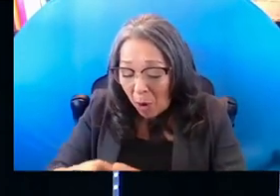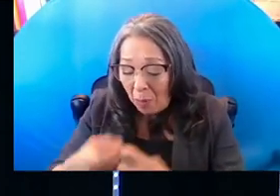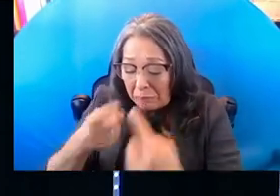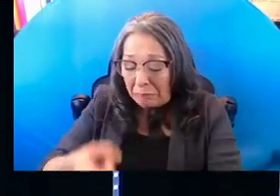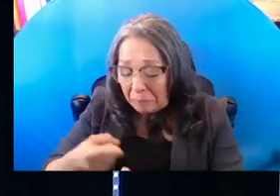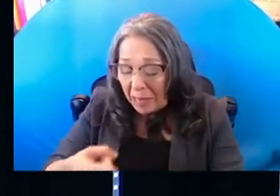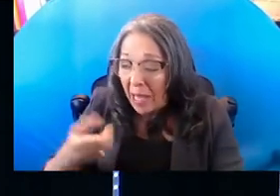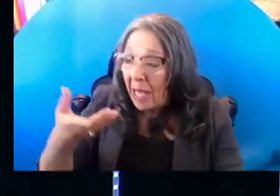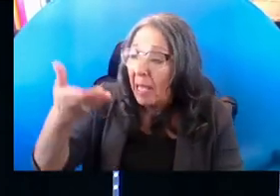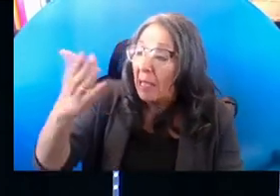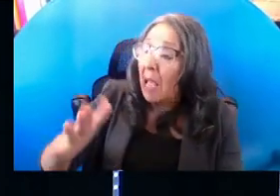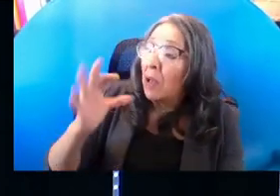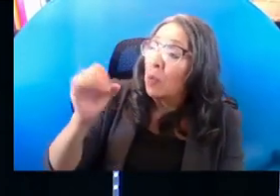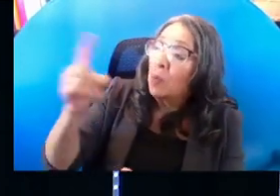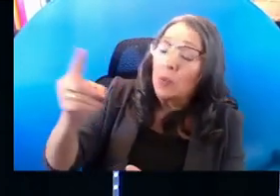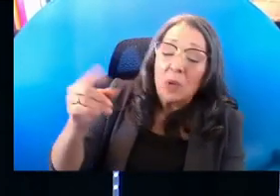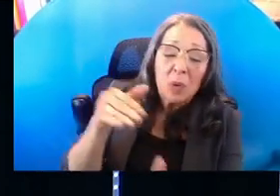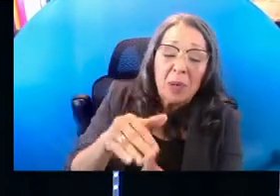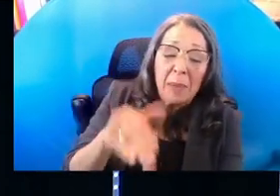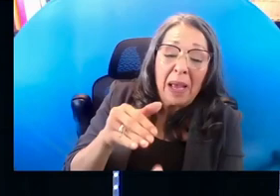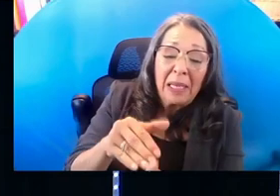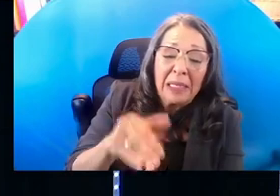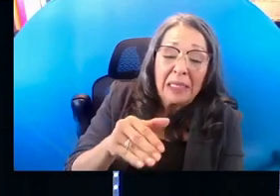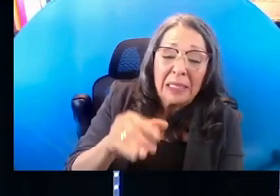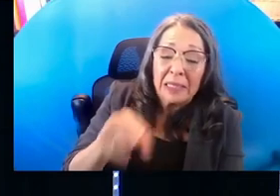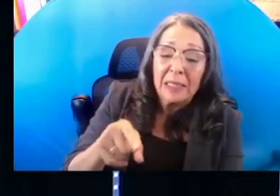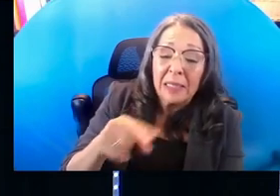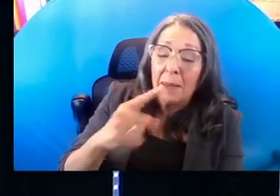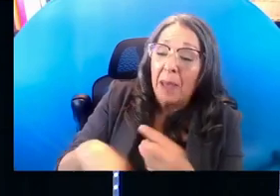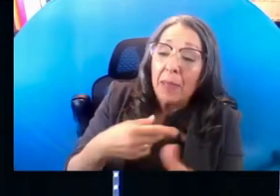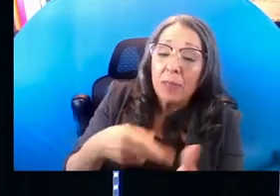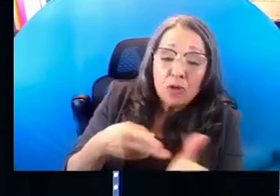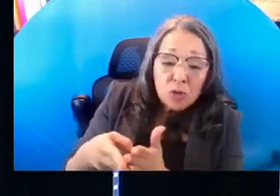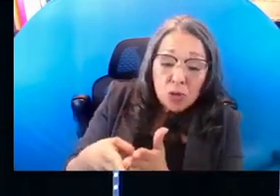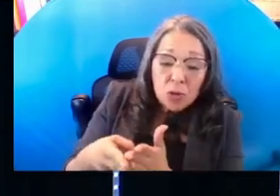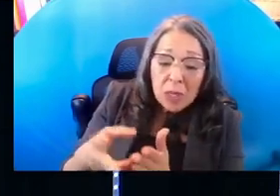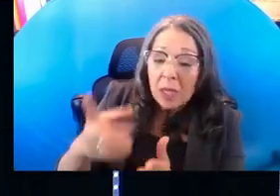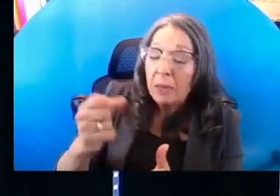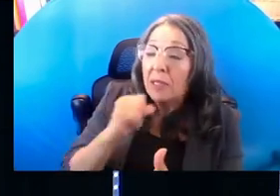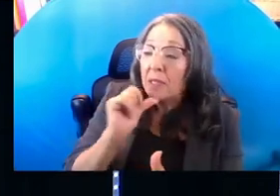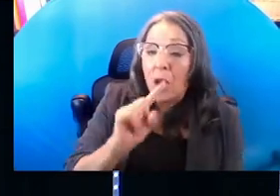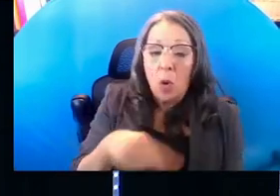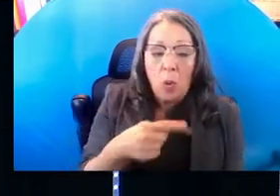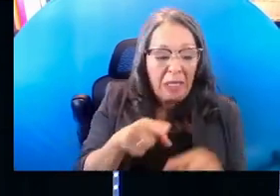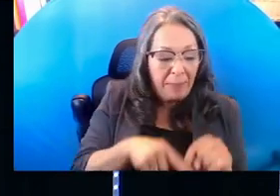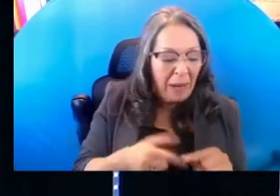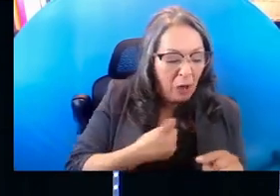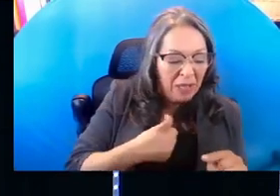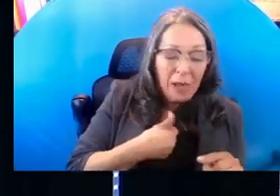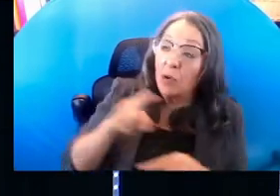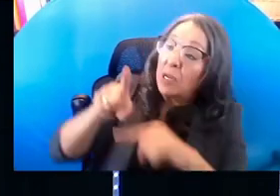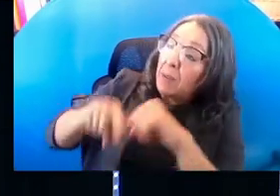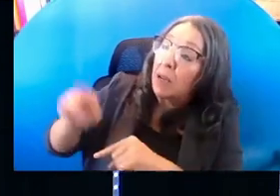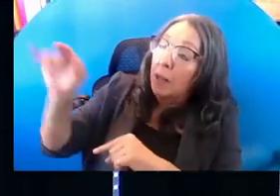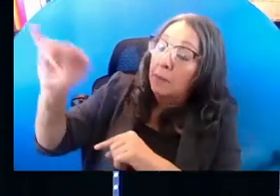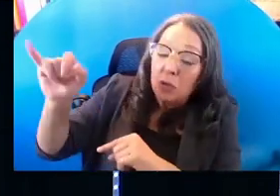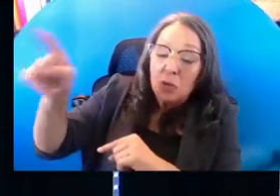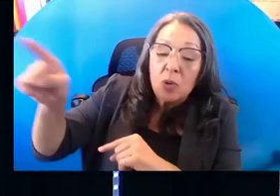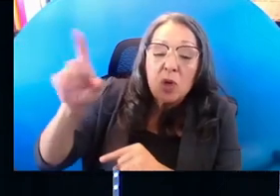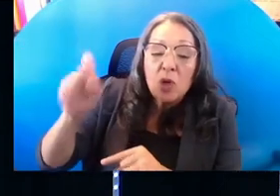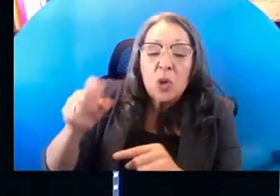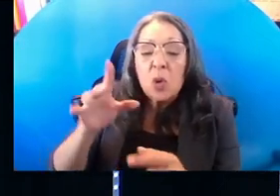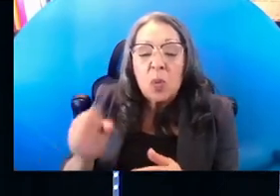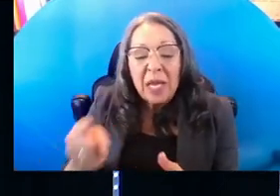stand strong because we're not relying on ourselves, we're relying on him and his truth. We've got to seek it. We have to prioritize it. It's got to be a part